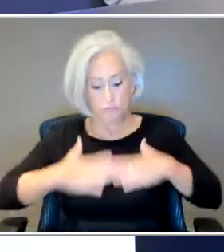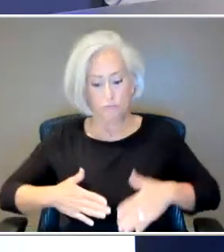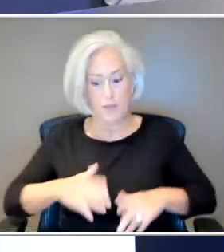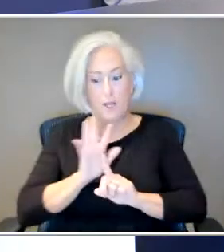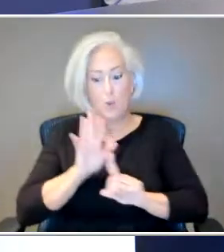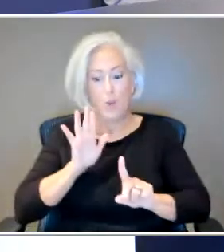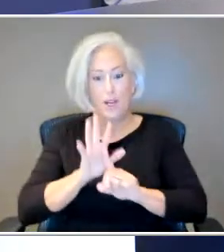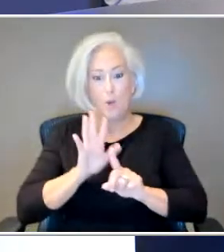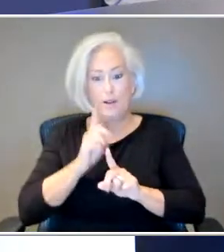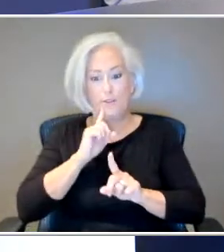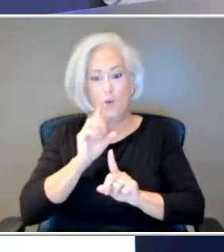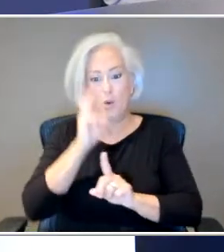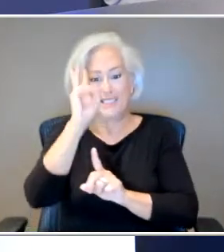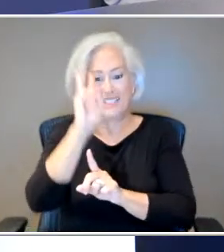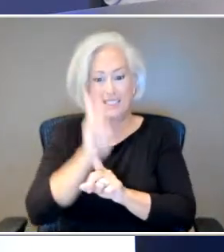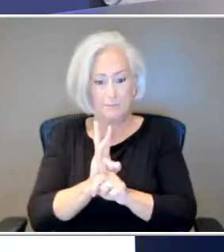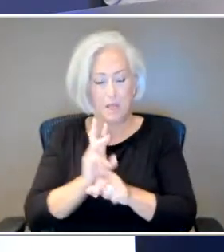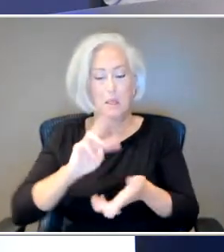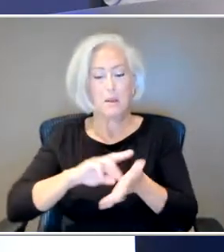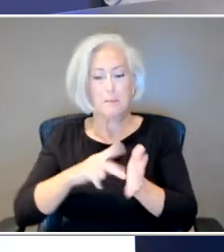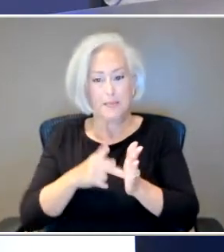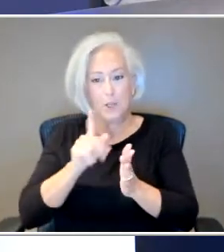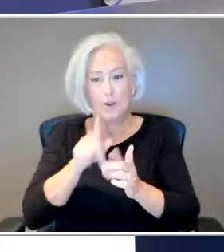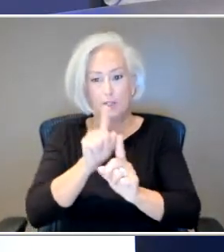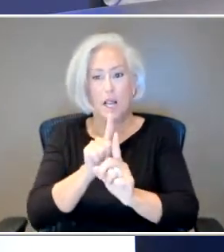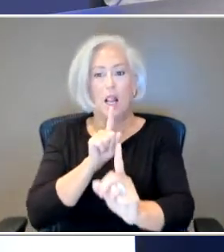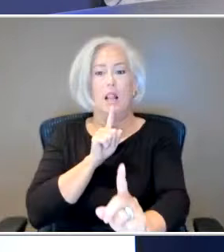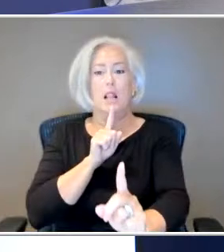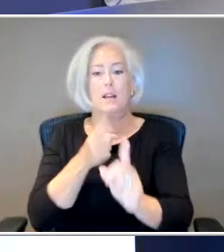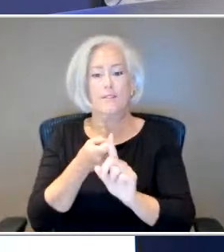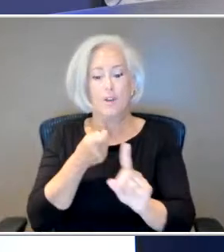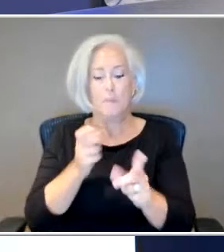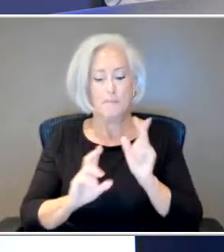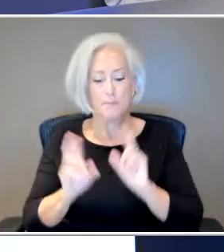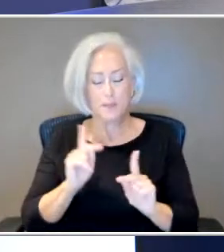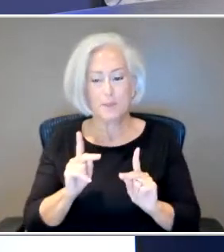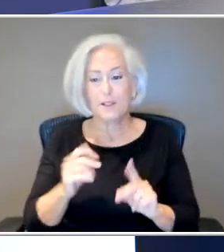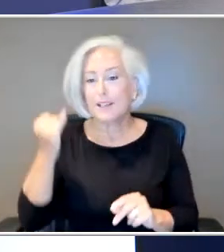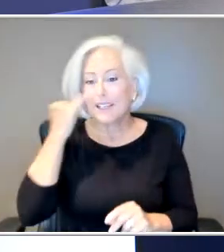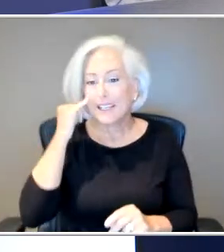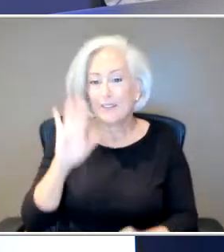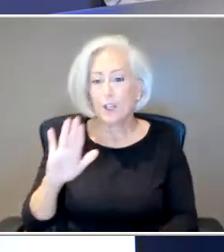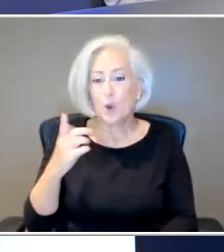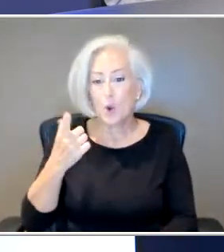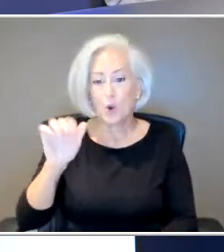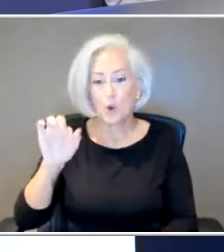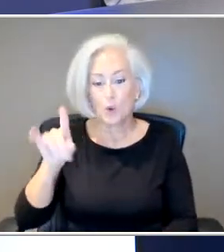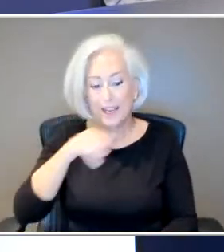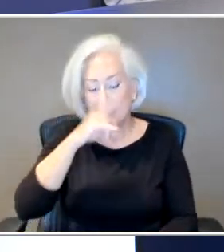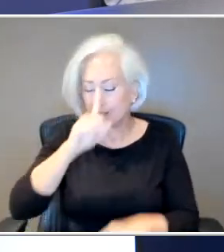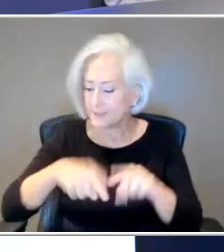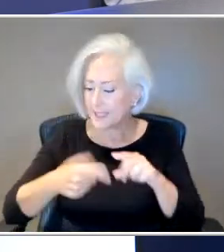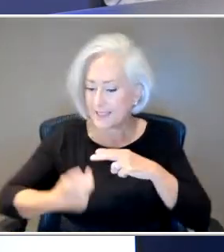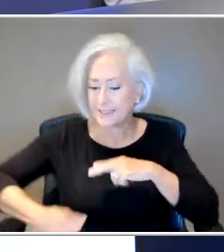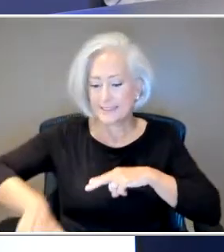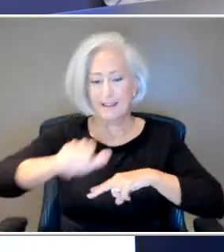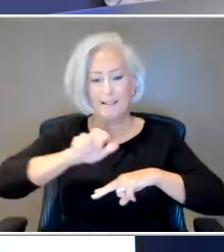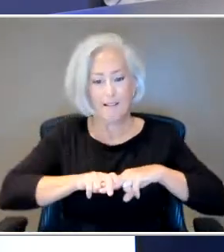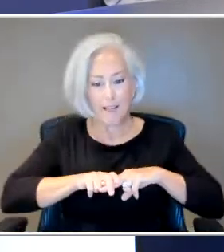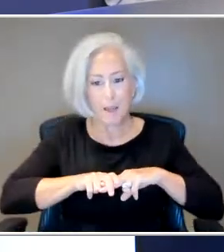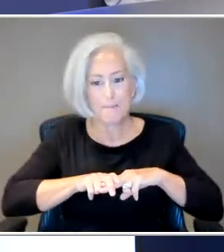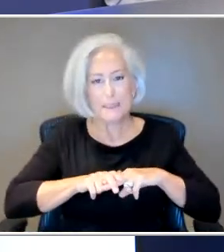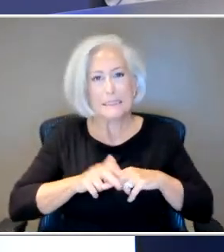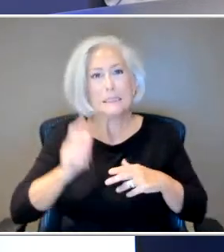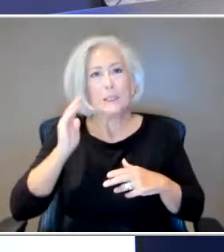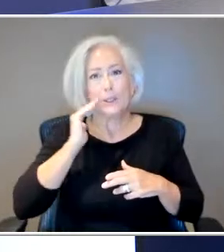you have to maybe keep your distance. And Correct. I always say, if your grandkids can't sit on your lap, you know it's really, this is